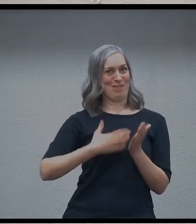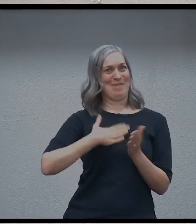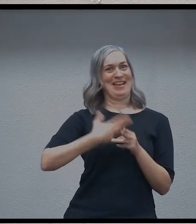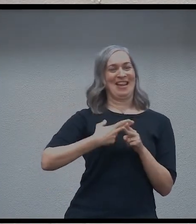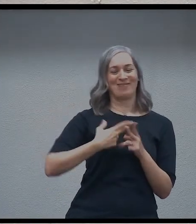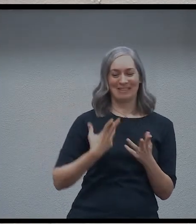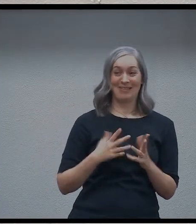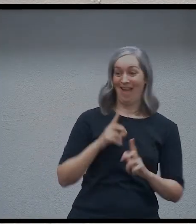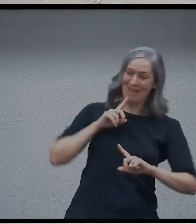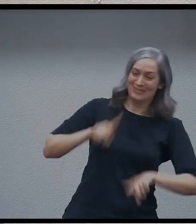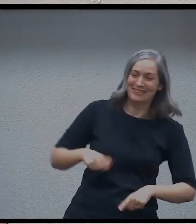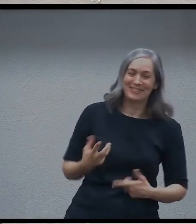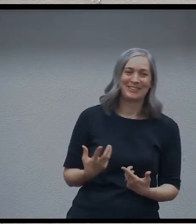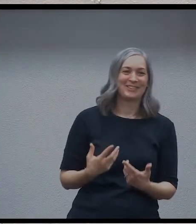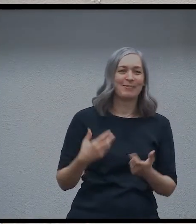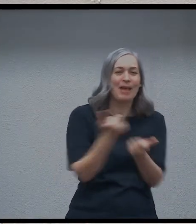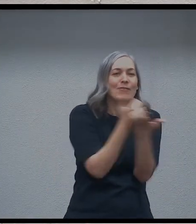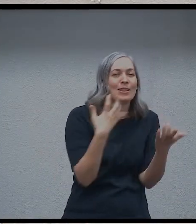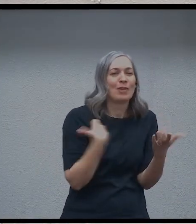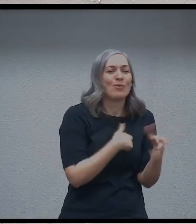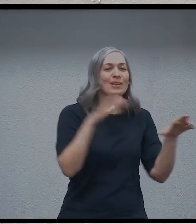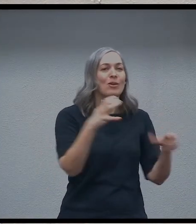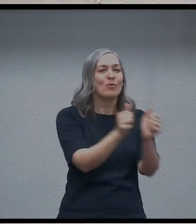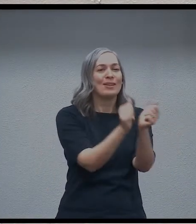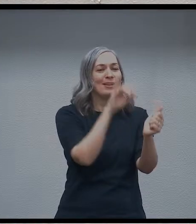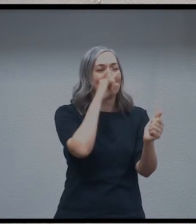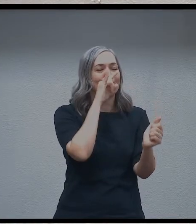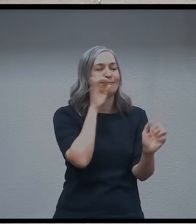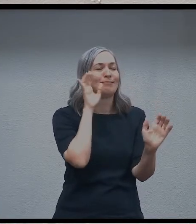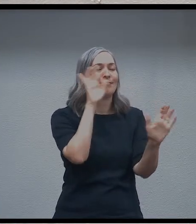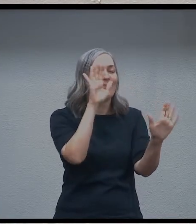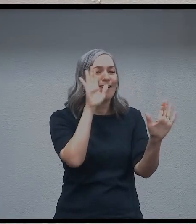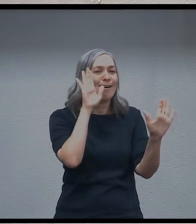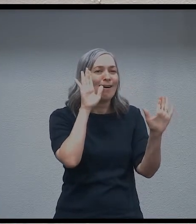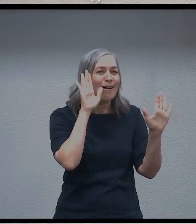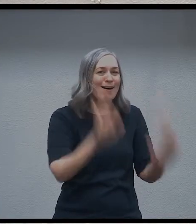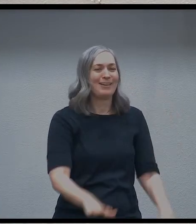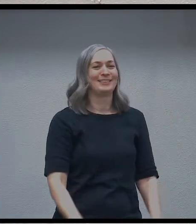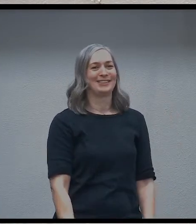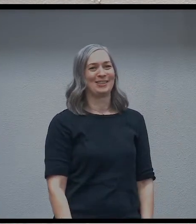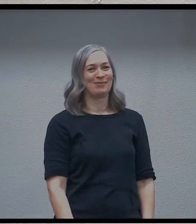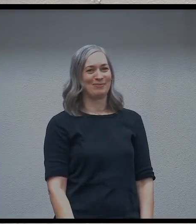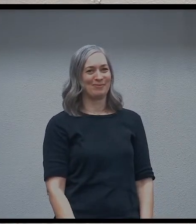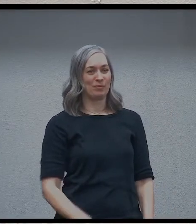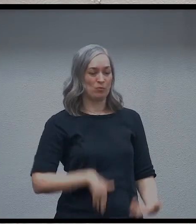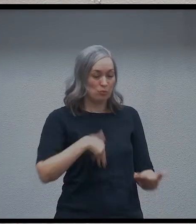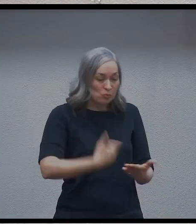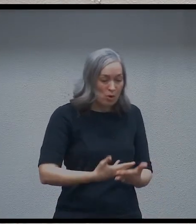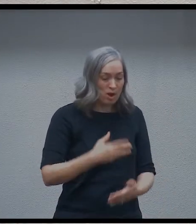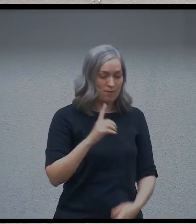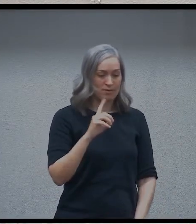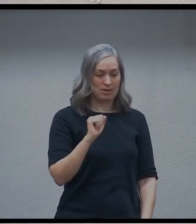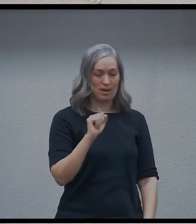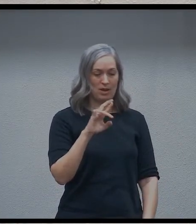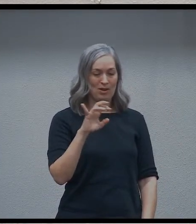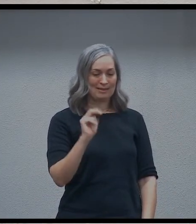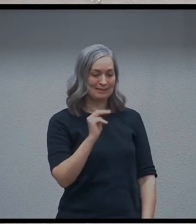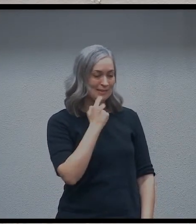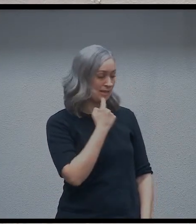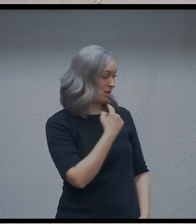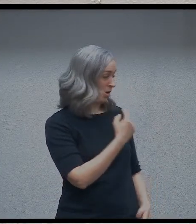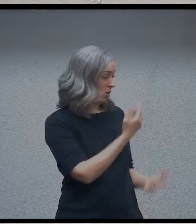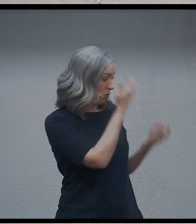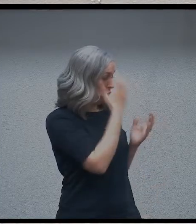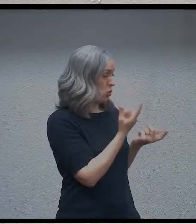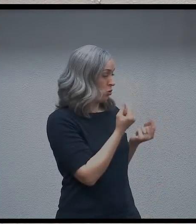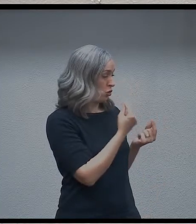that we did with these kids was astounding. When we got there, Darren told us, it's like, okay, we don't know what we're gonna do yet.